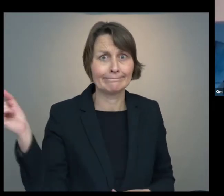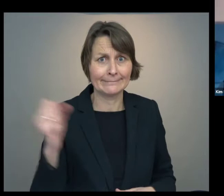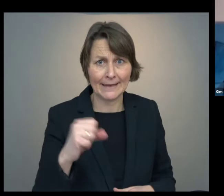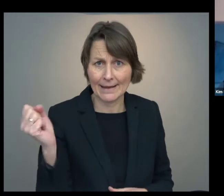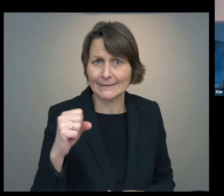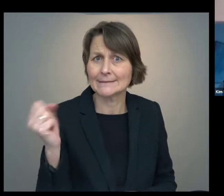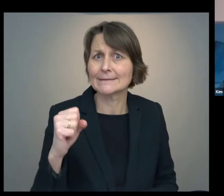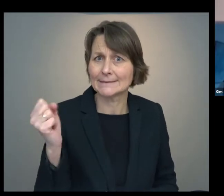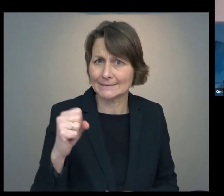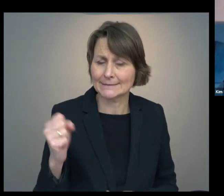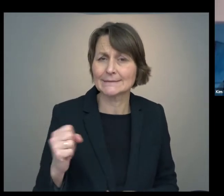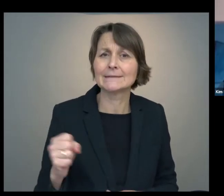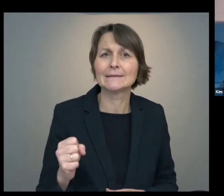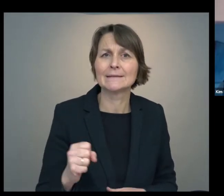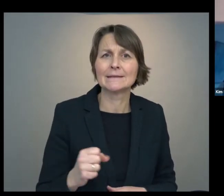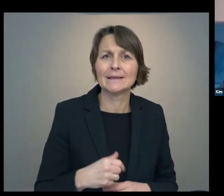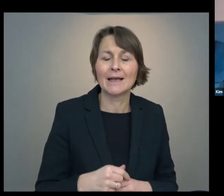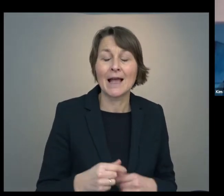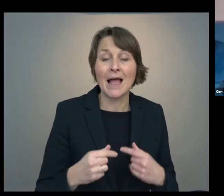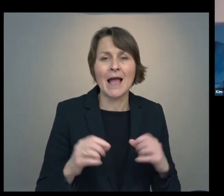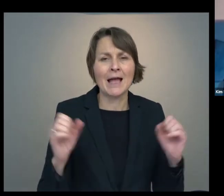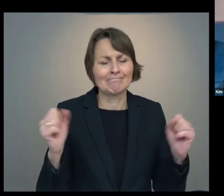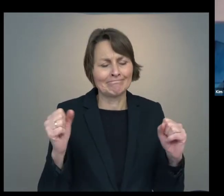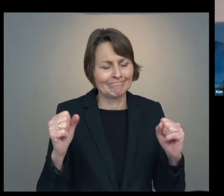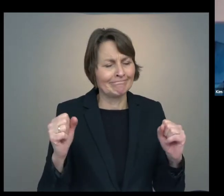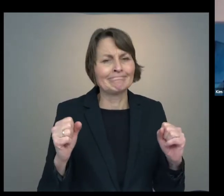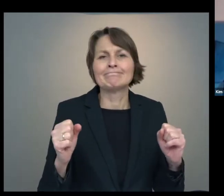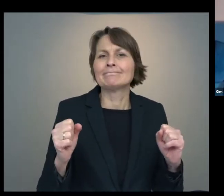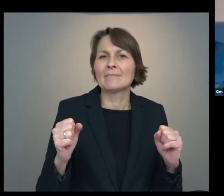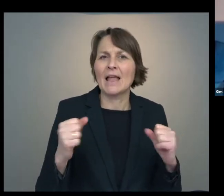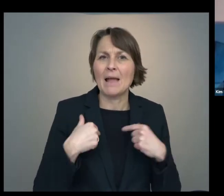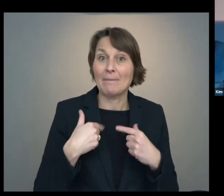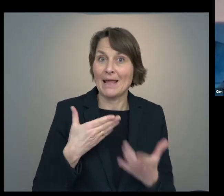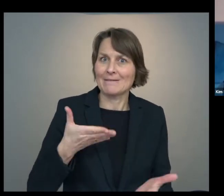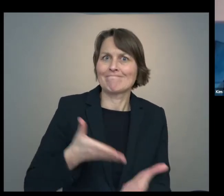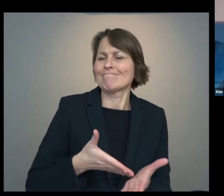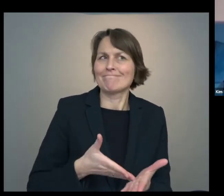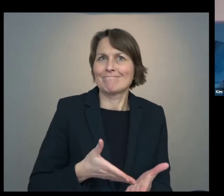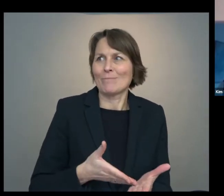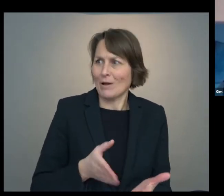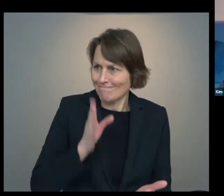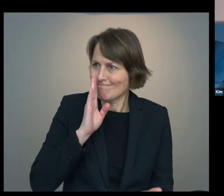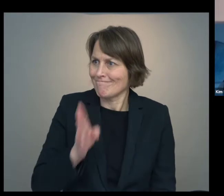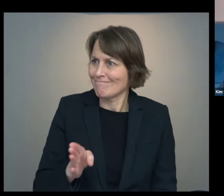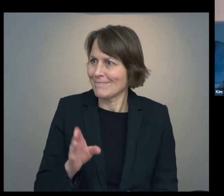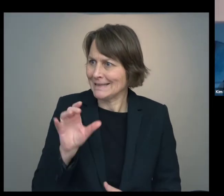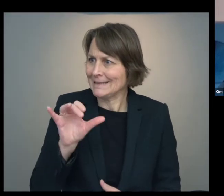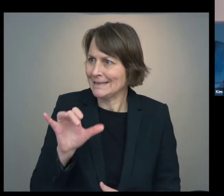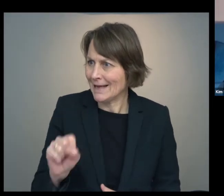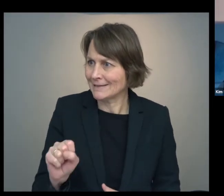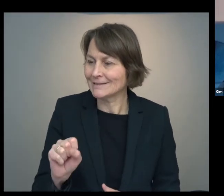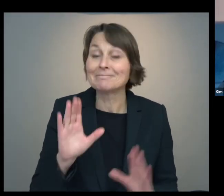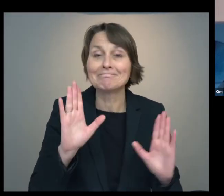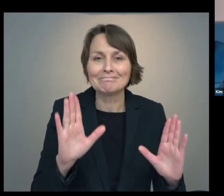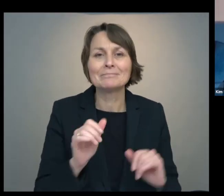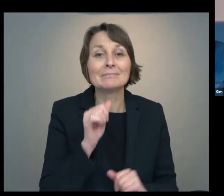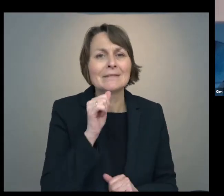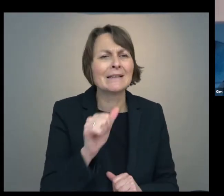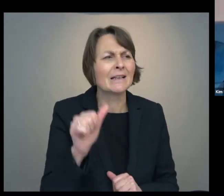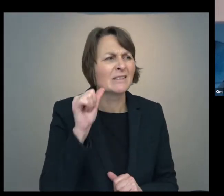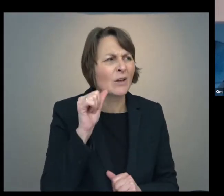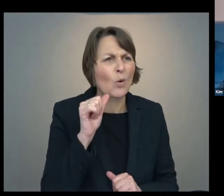Yes. Right. I am, the reason I'm so concrete about that is